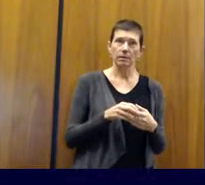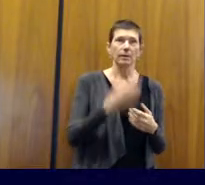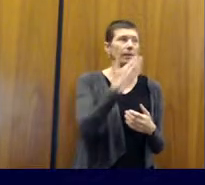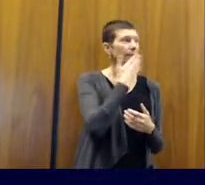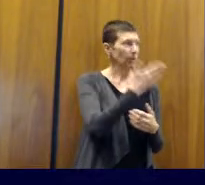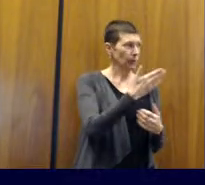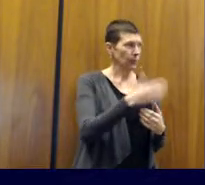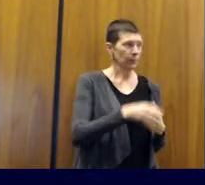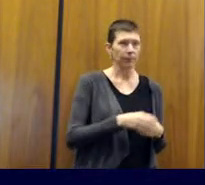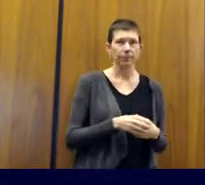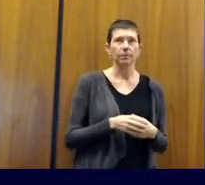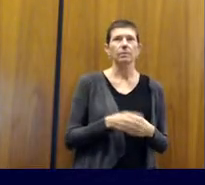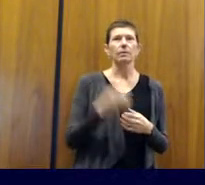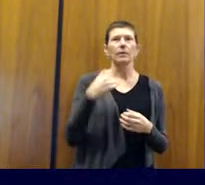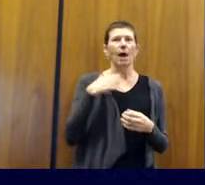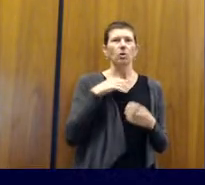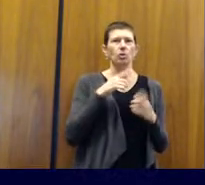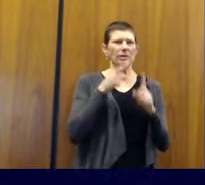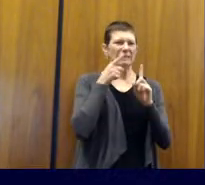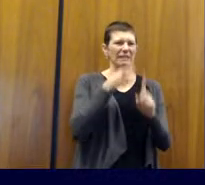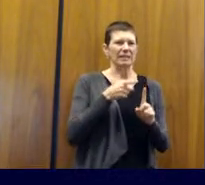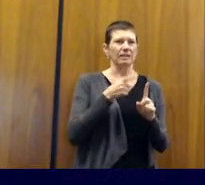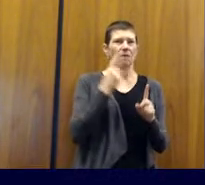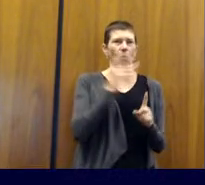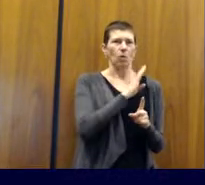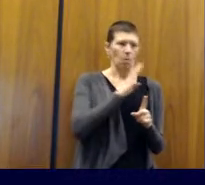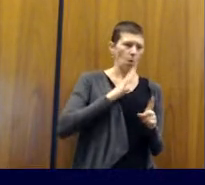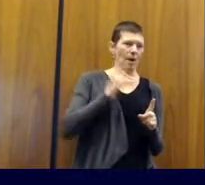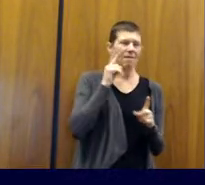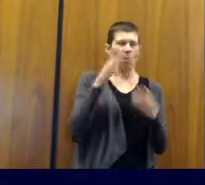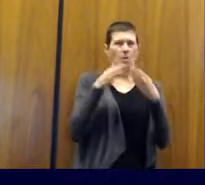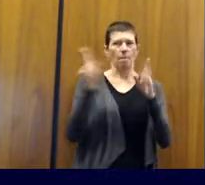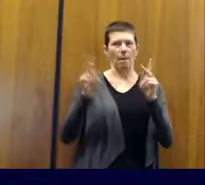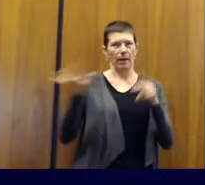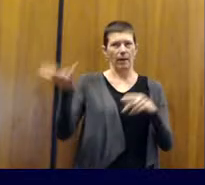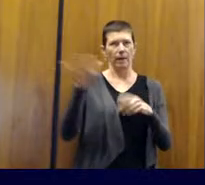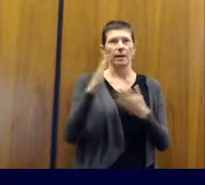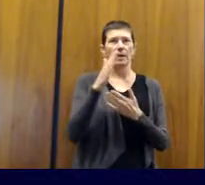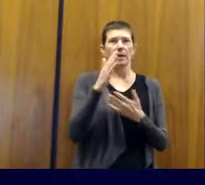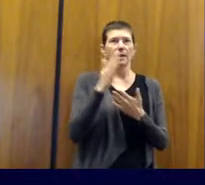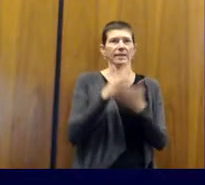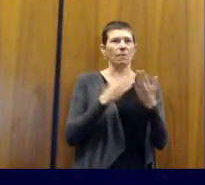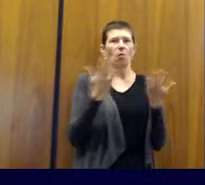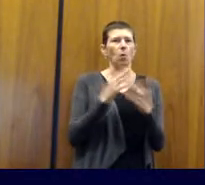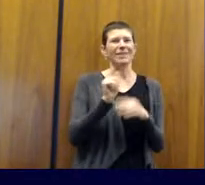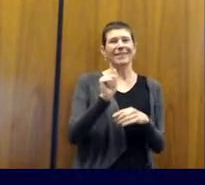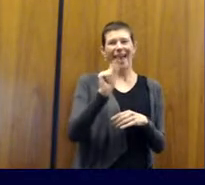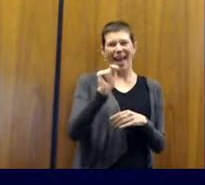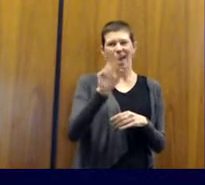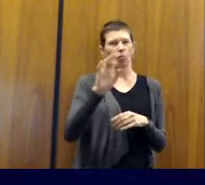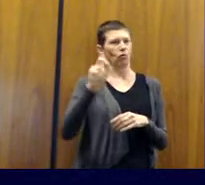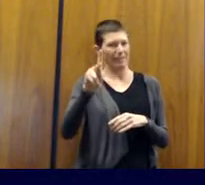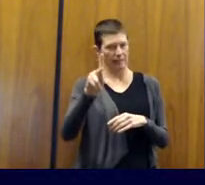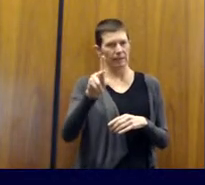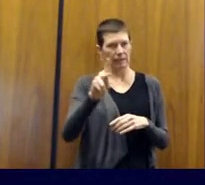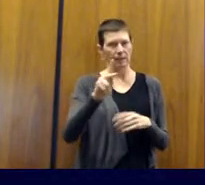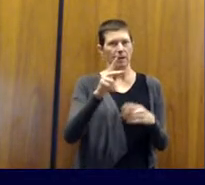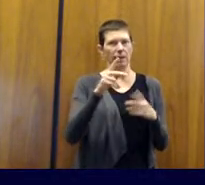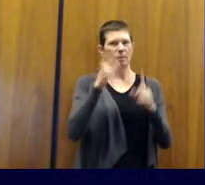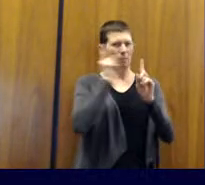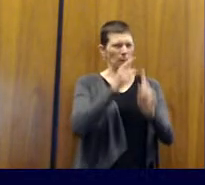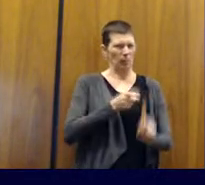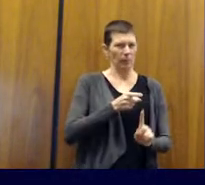Thank you. I'll just highlight both for the board and for the public some of what's at risk. The key